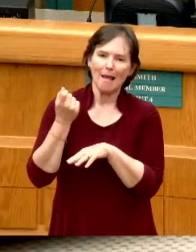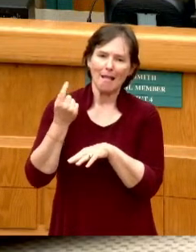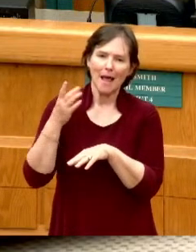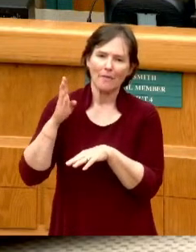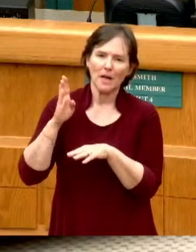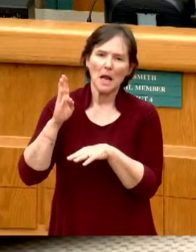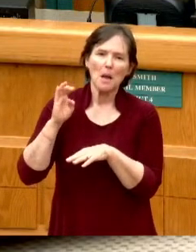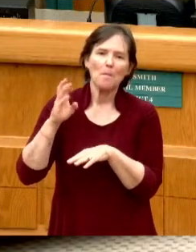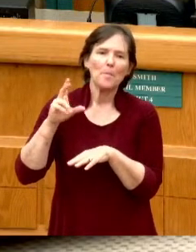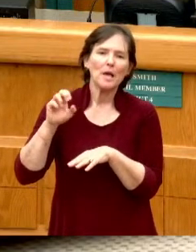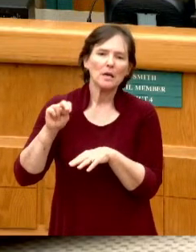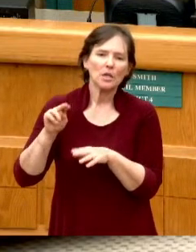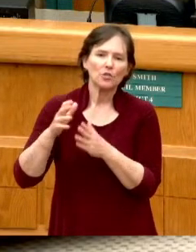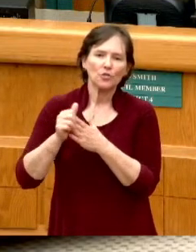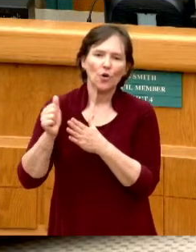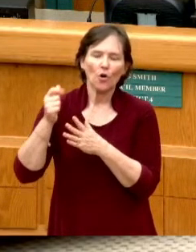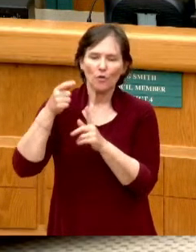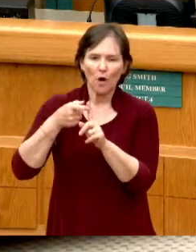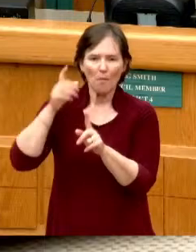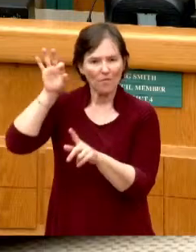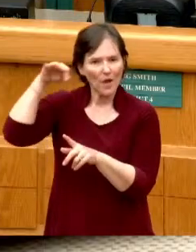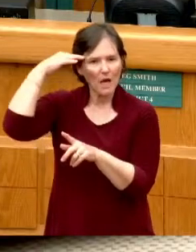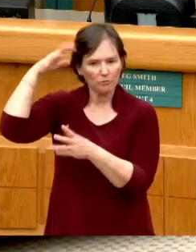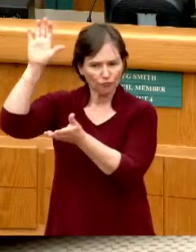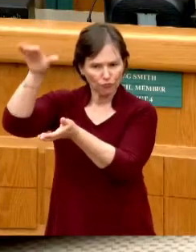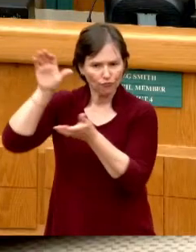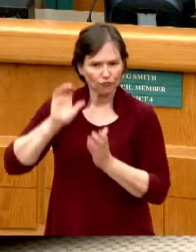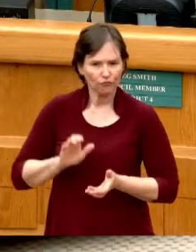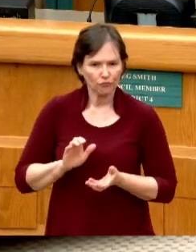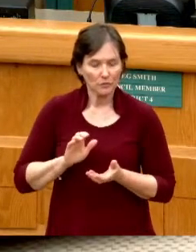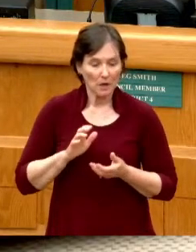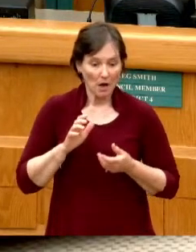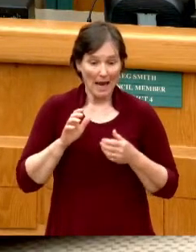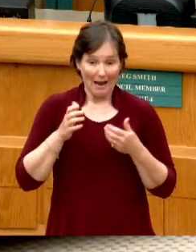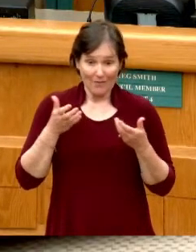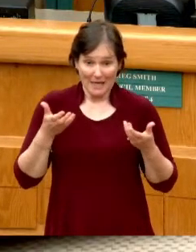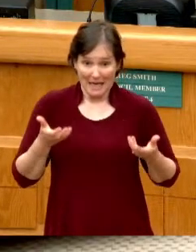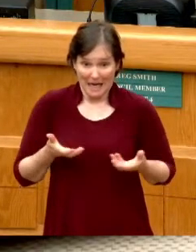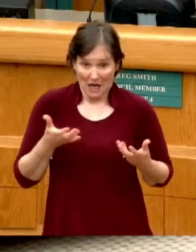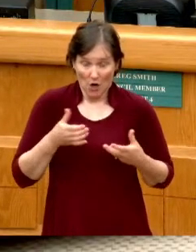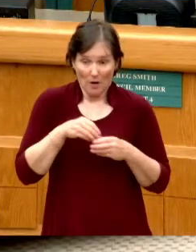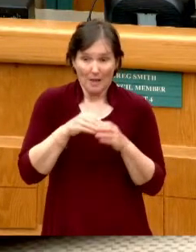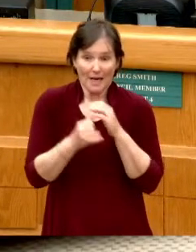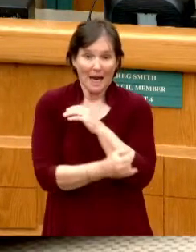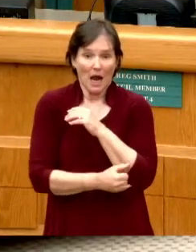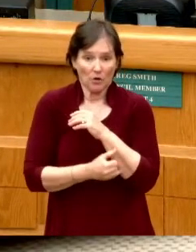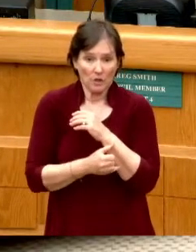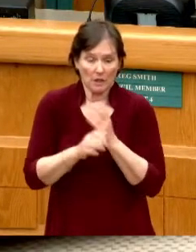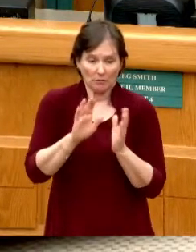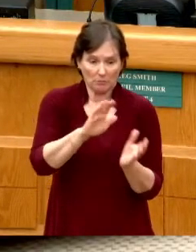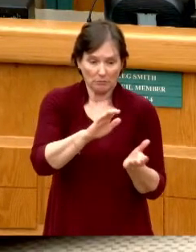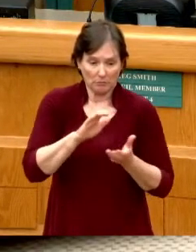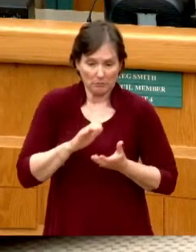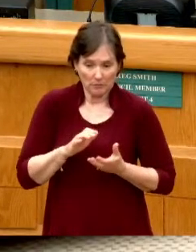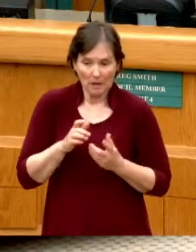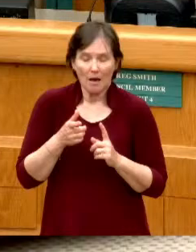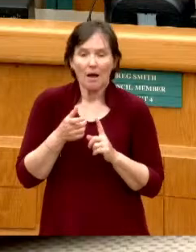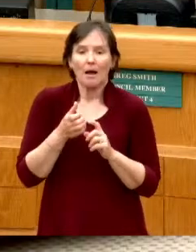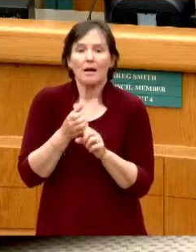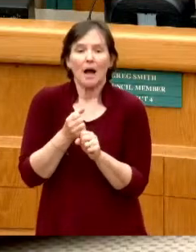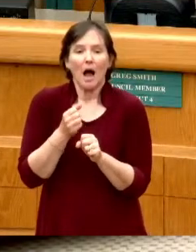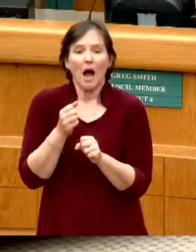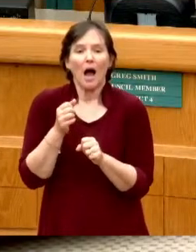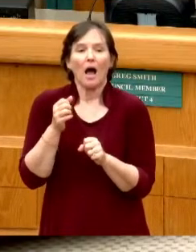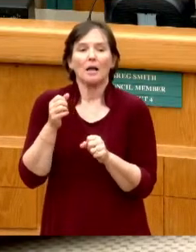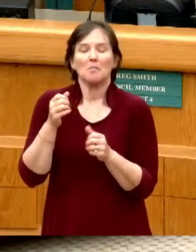we here in Nueces County were given an allocation that came from the state valued at $55 per individual on